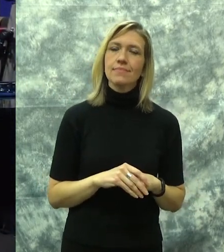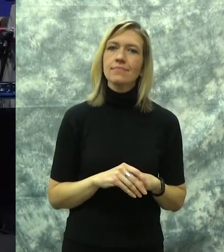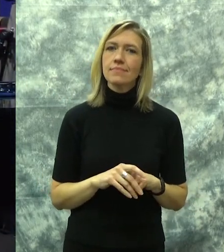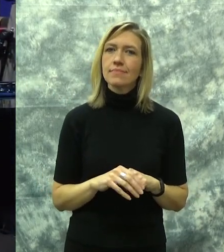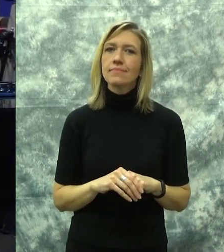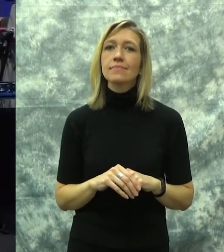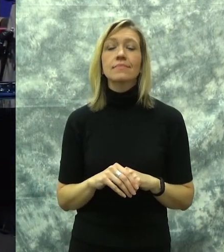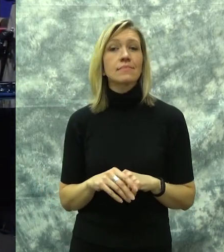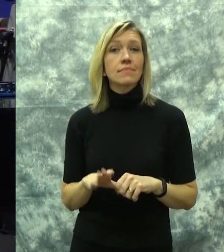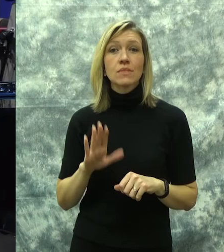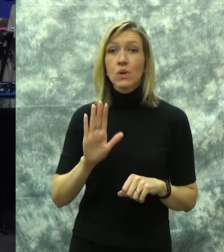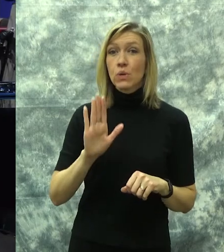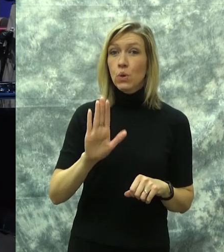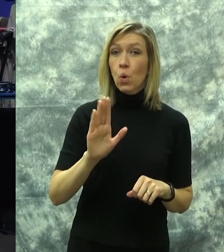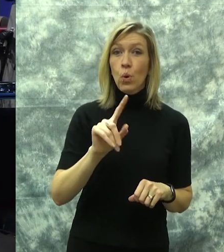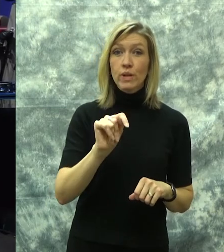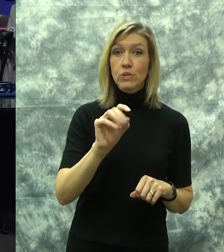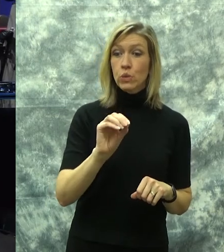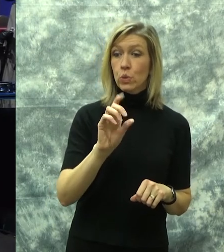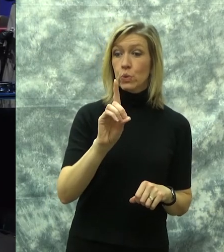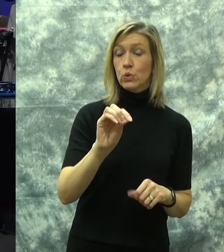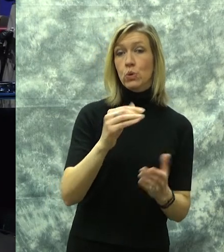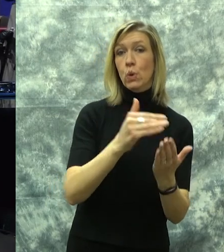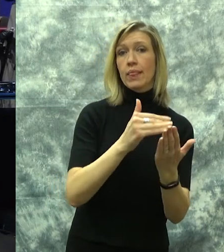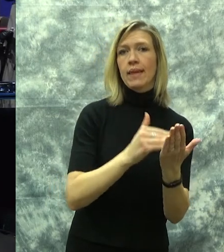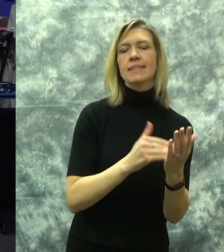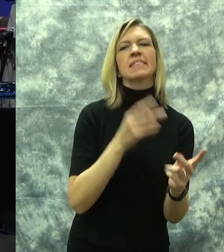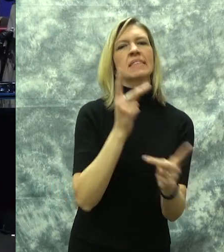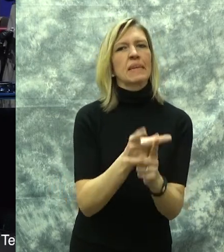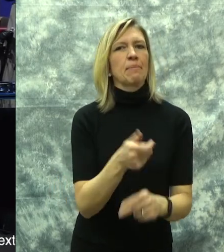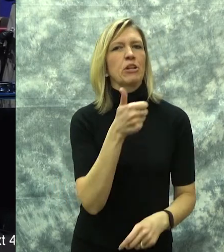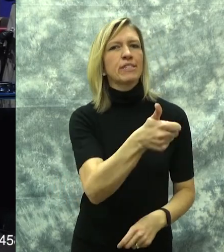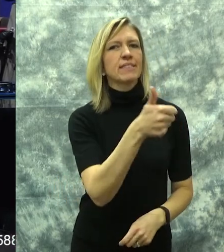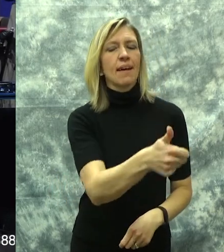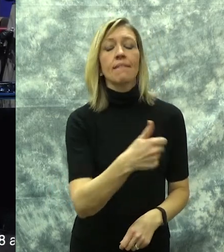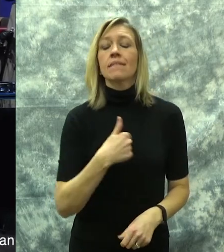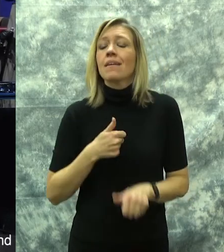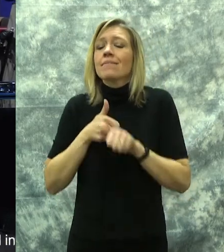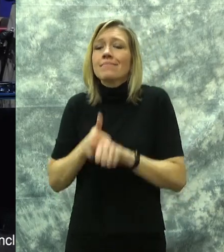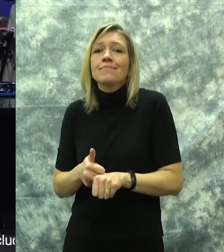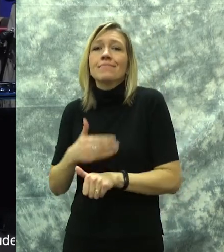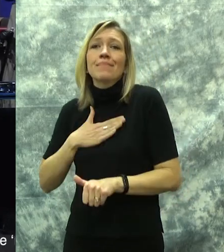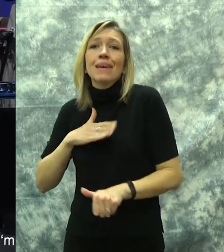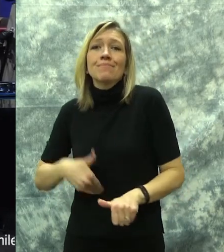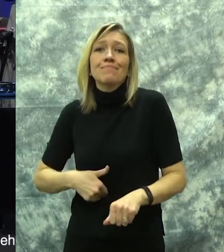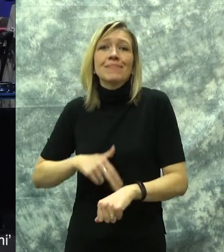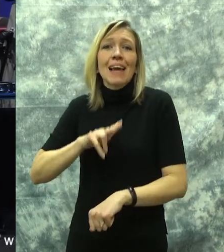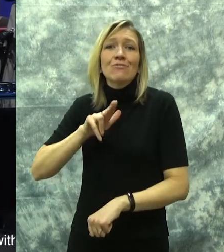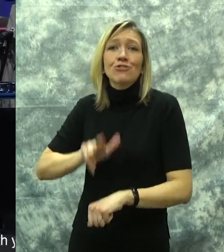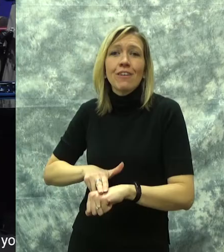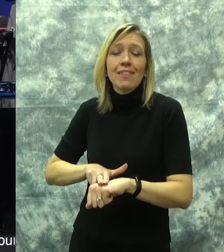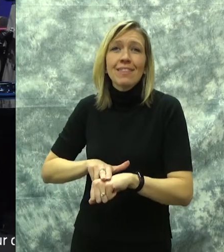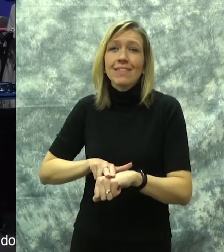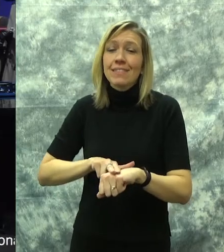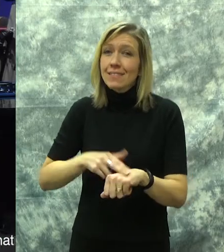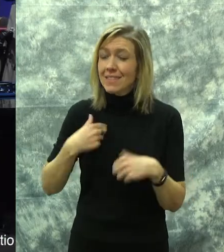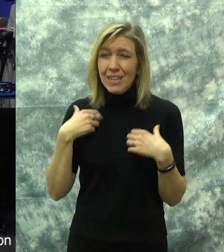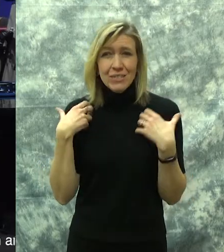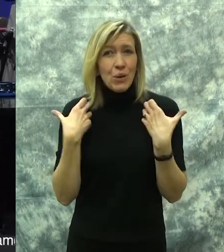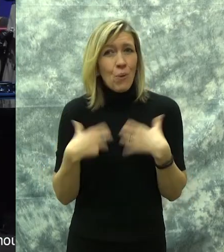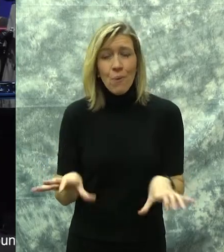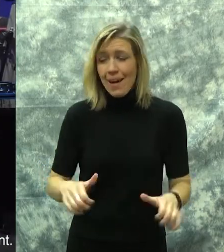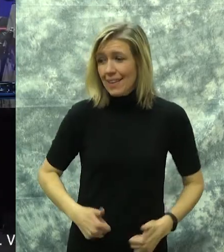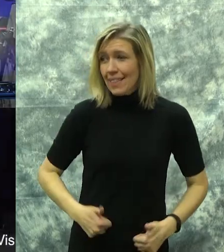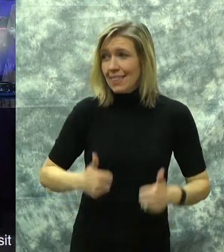Keep your to-do list to yourself. I'm doing what comes naturally. I don't want to live like